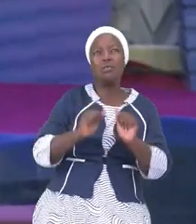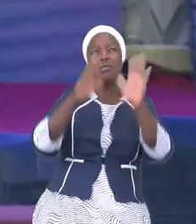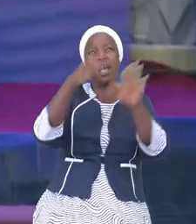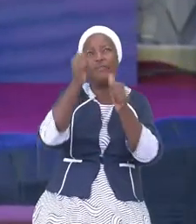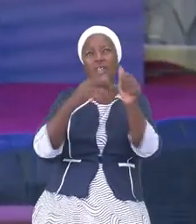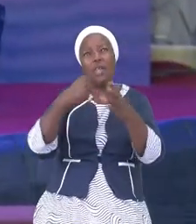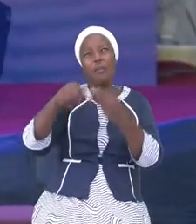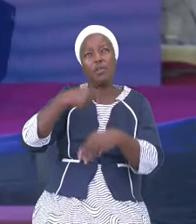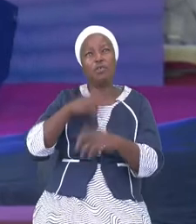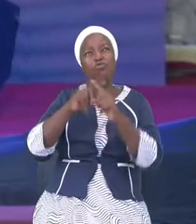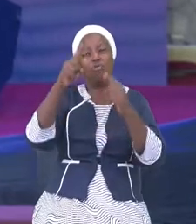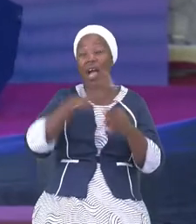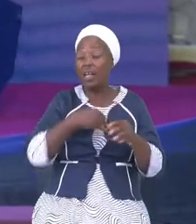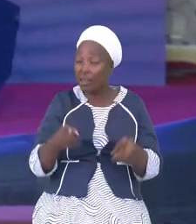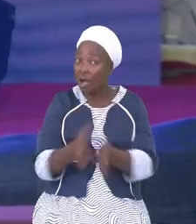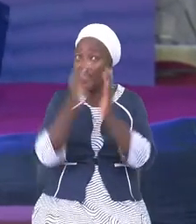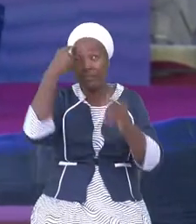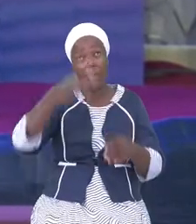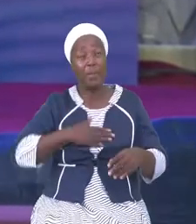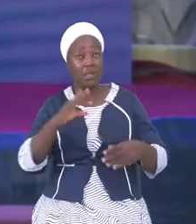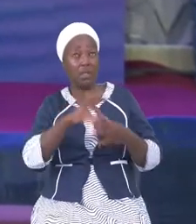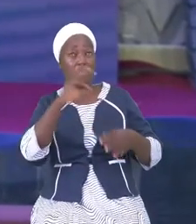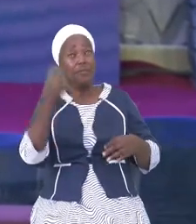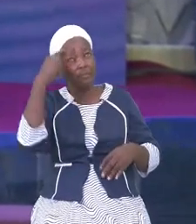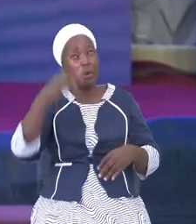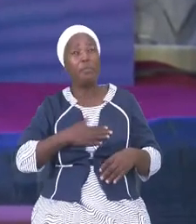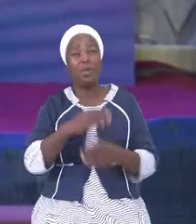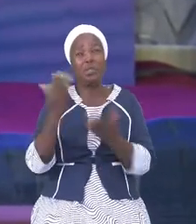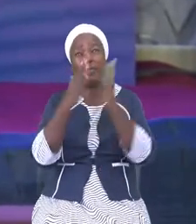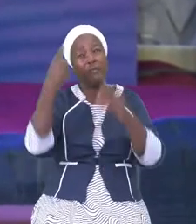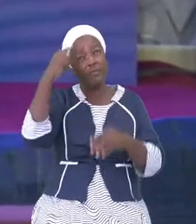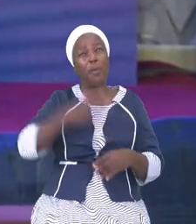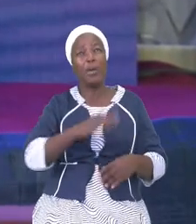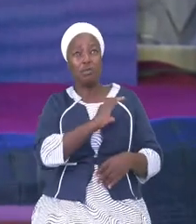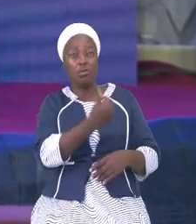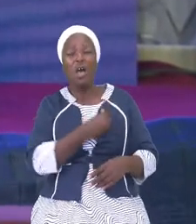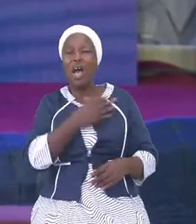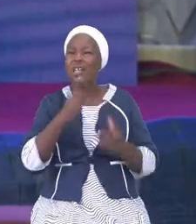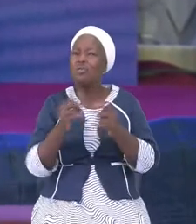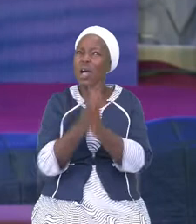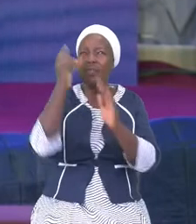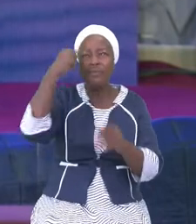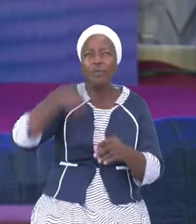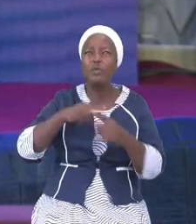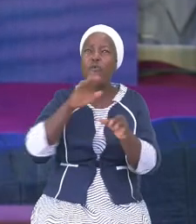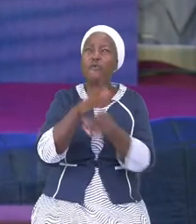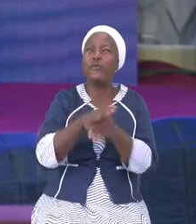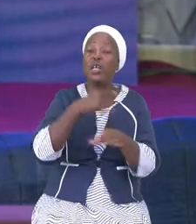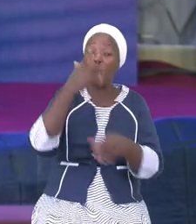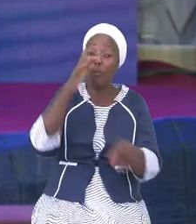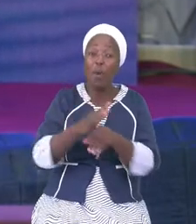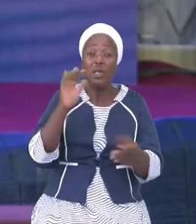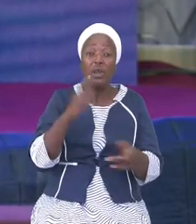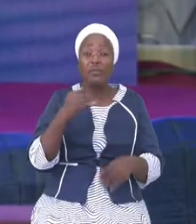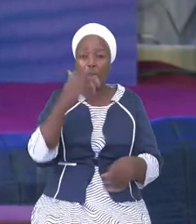my hand. You're asking for my skill. You're asking for my service. You're asking for me to fulfill the vow of the